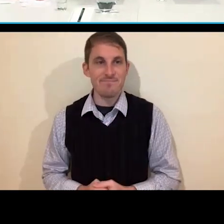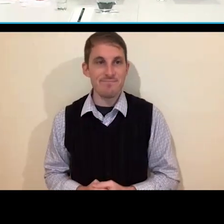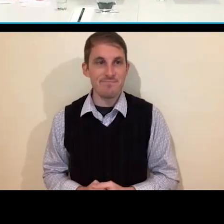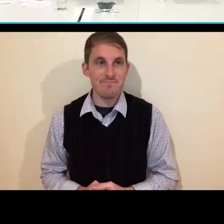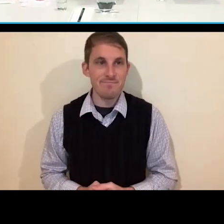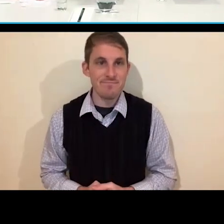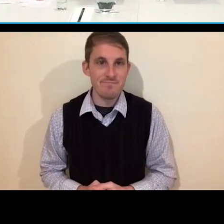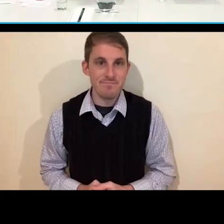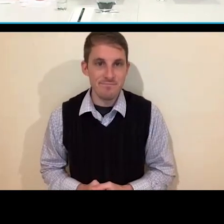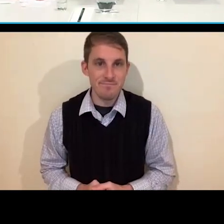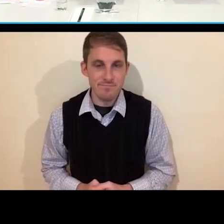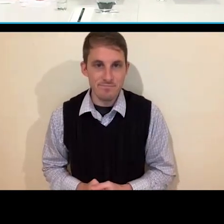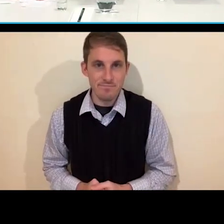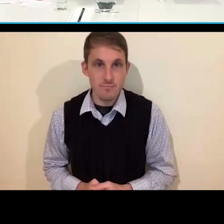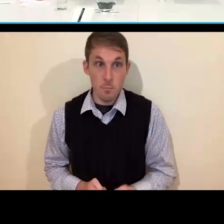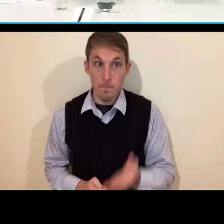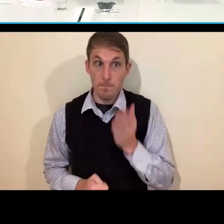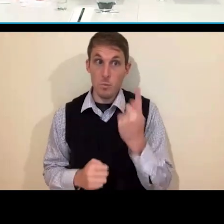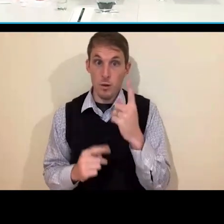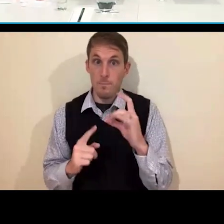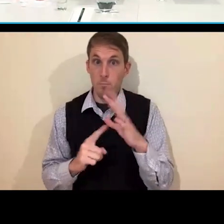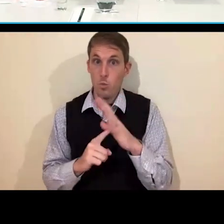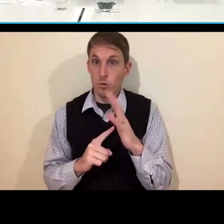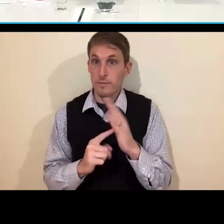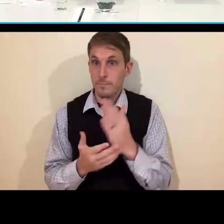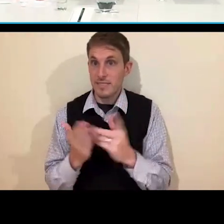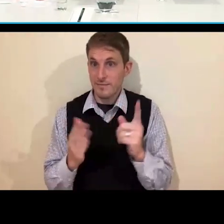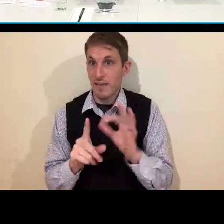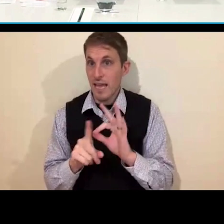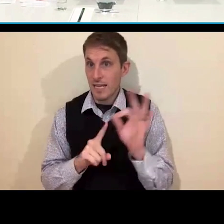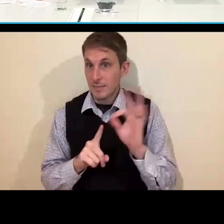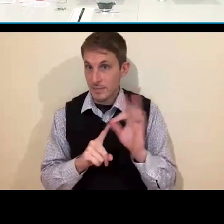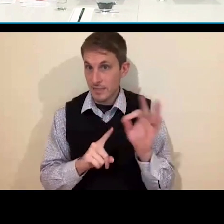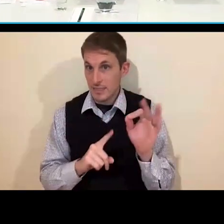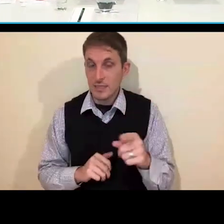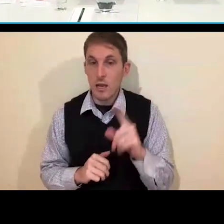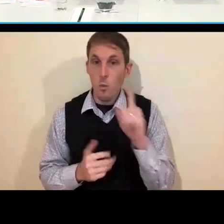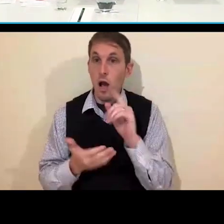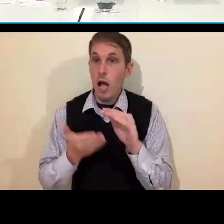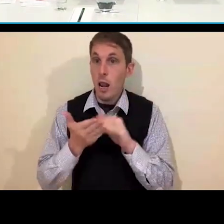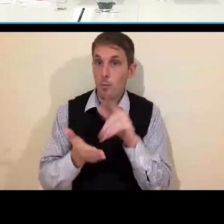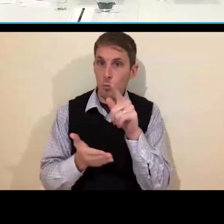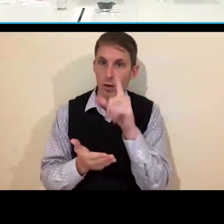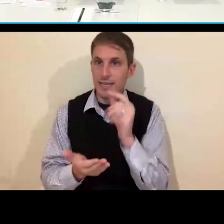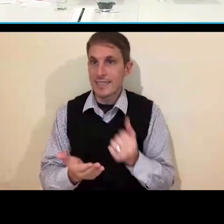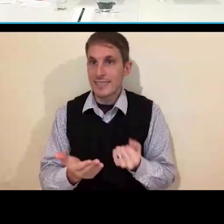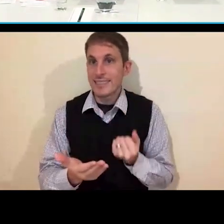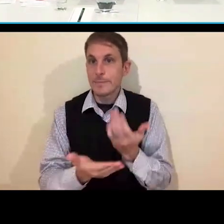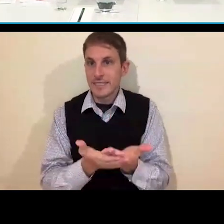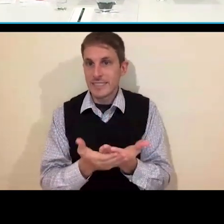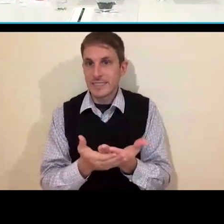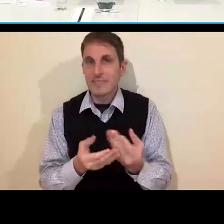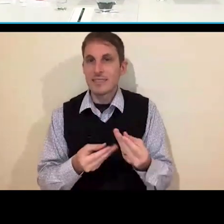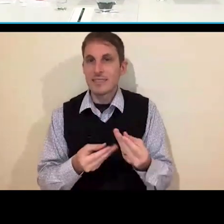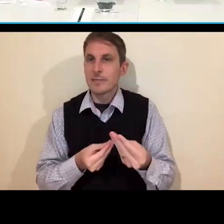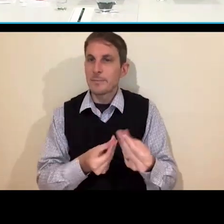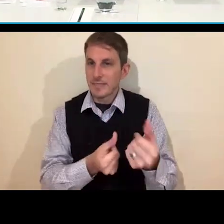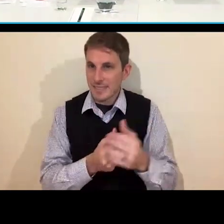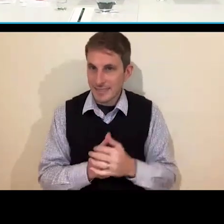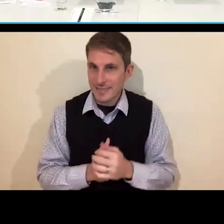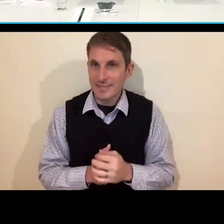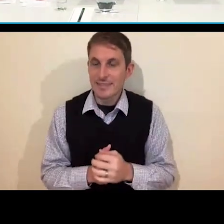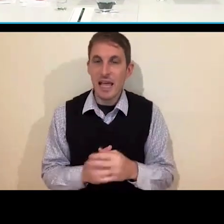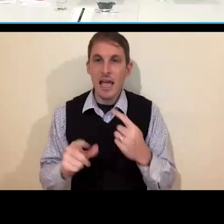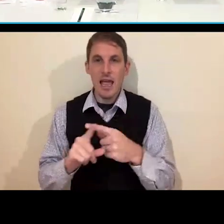be a really important piece of enhancement. Will help you to submit more seamlessly, and we'll start to look